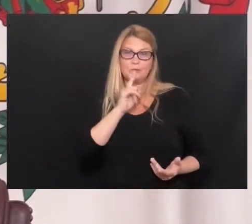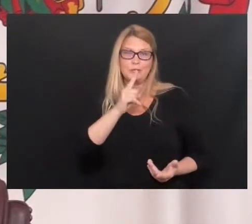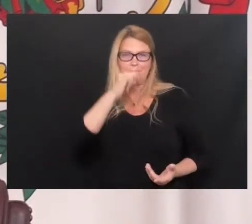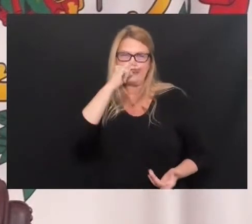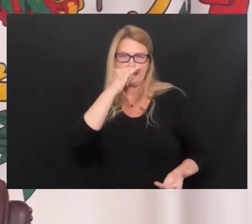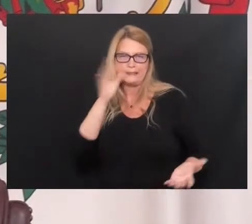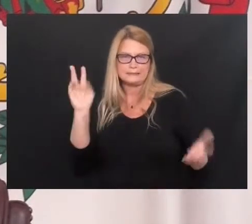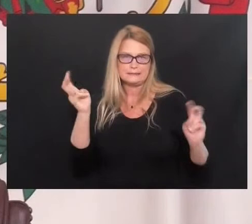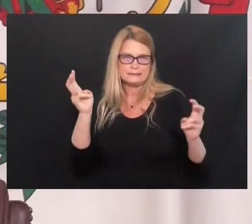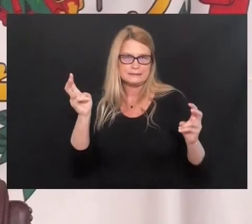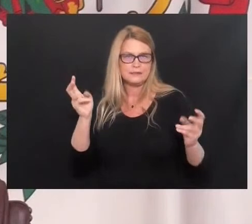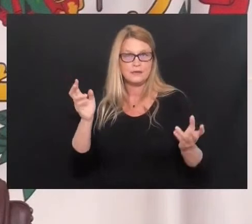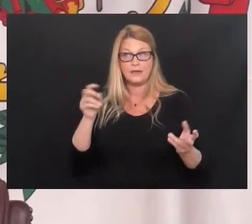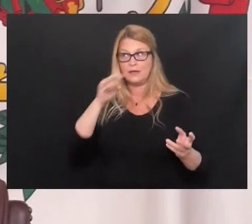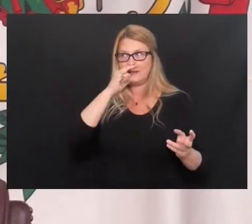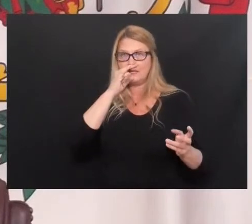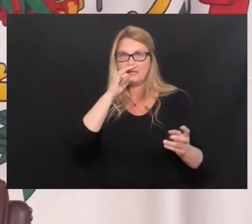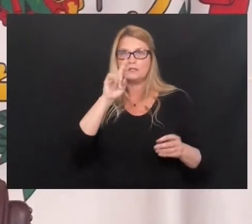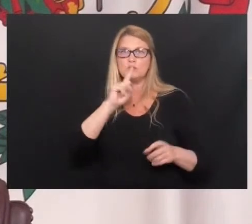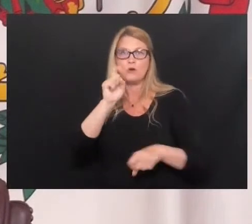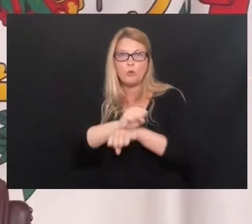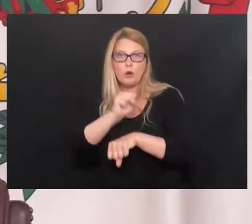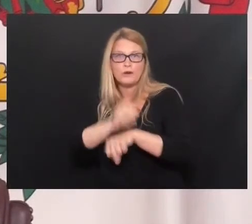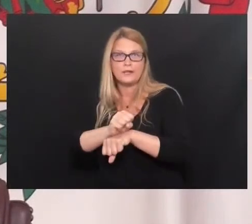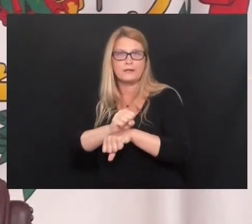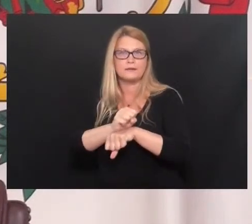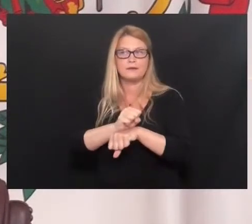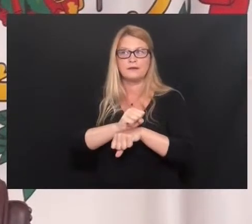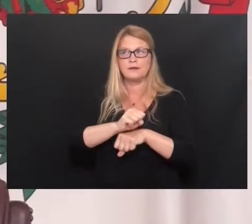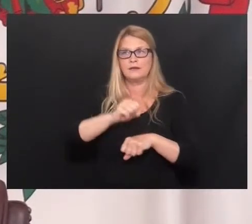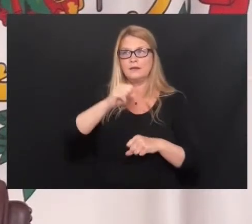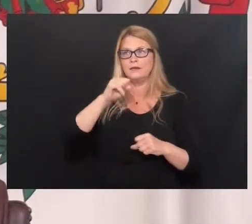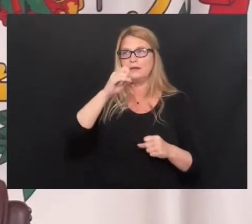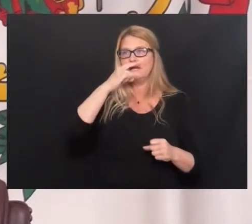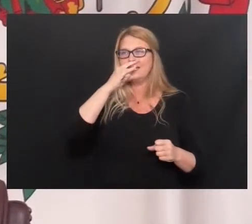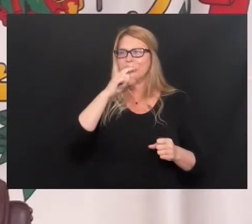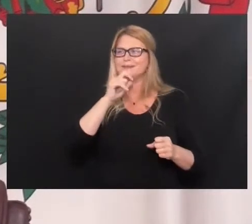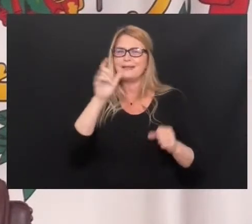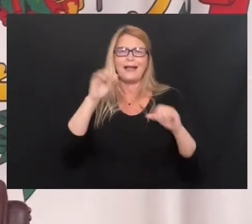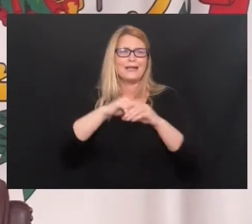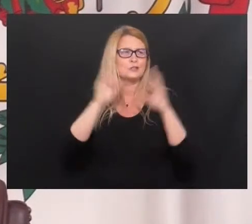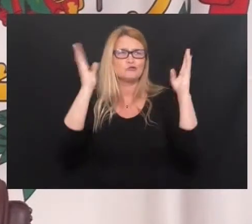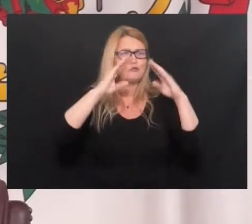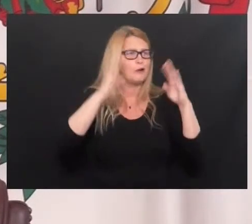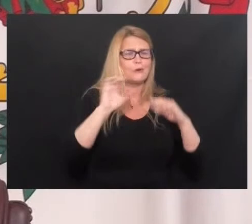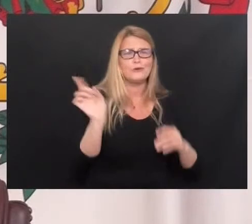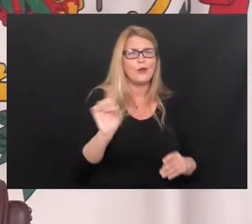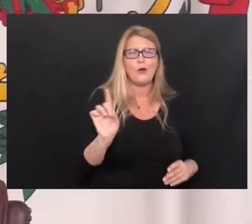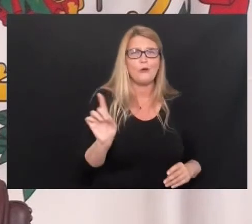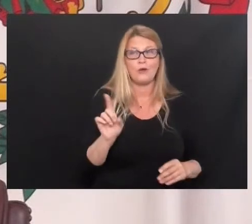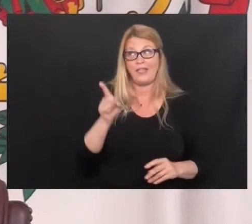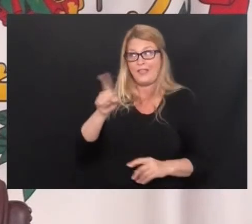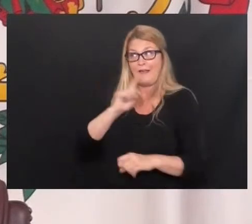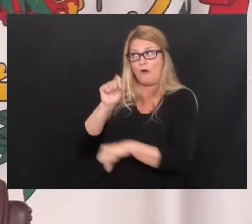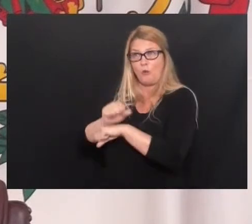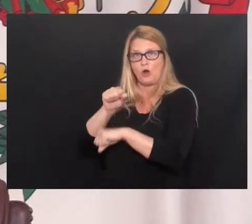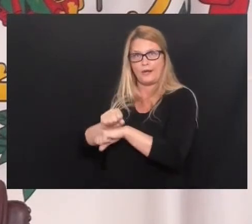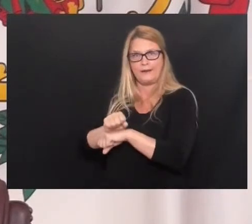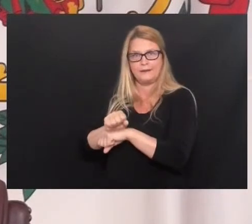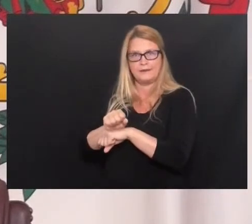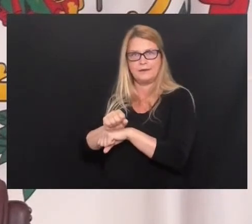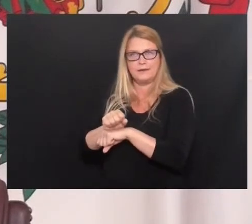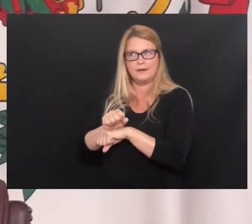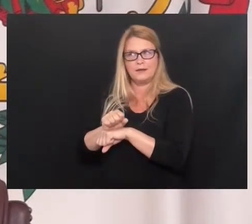way, kids that are out working, kids that aren't just in trouble somewhere and everything. These kids are working, and